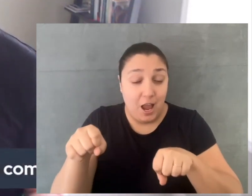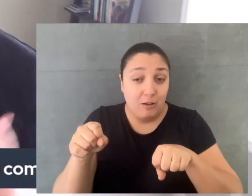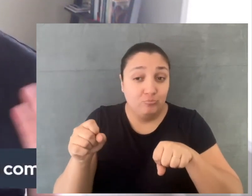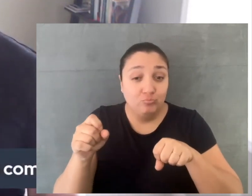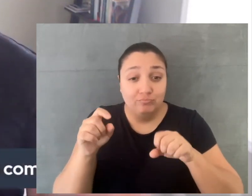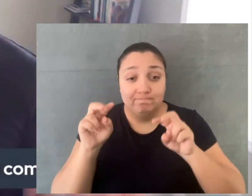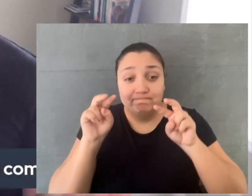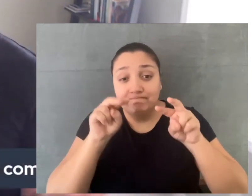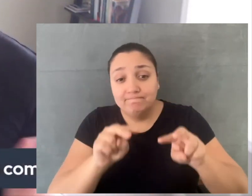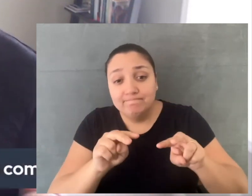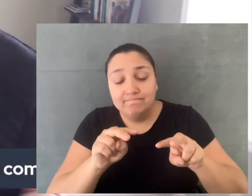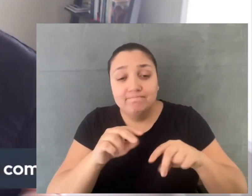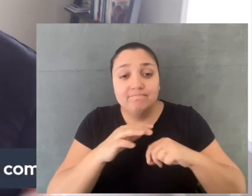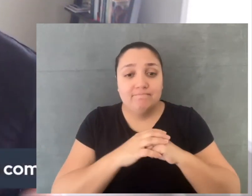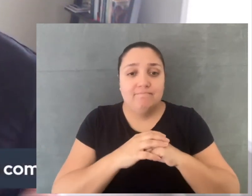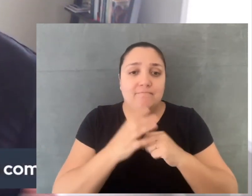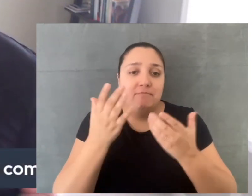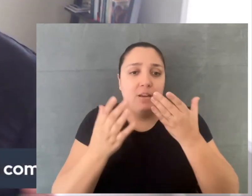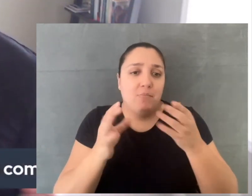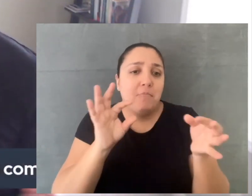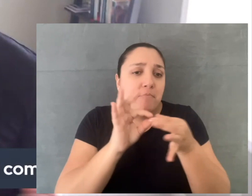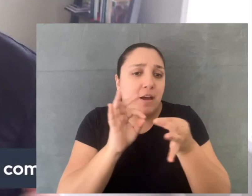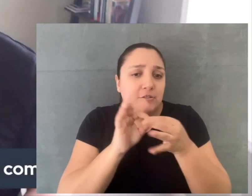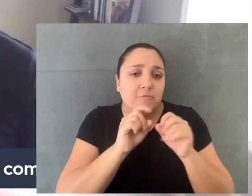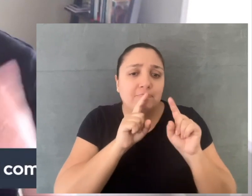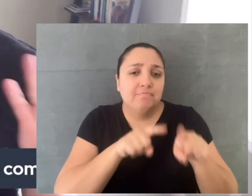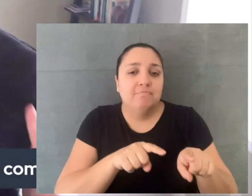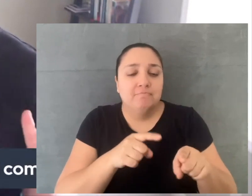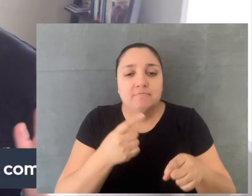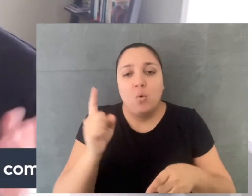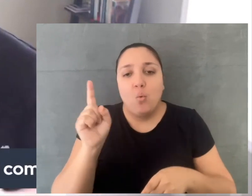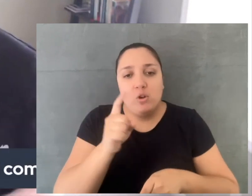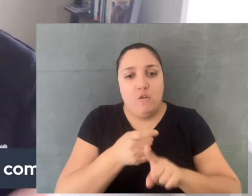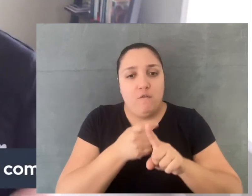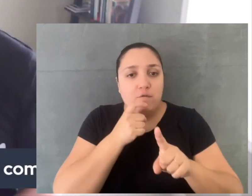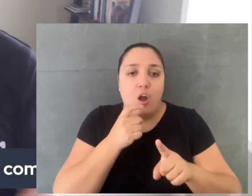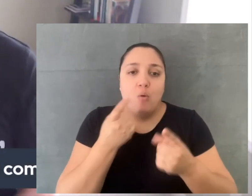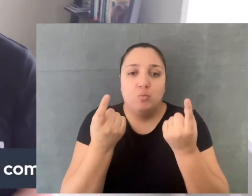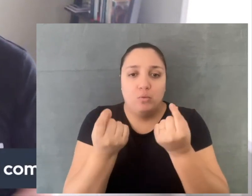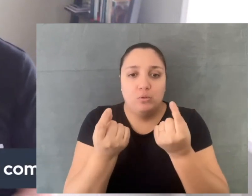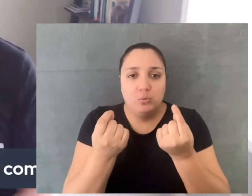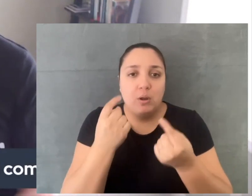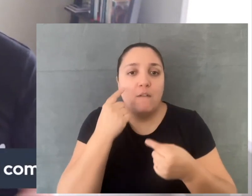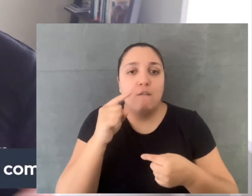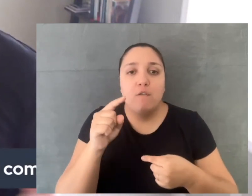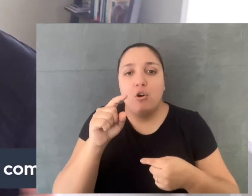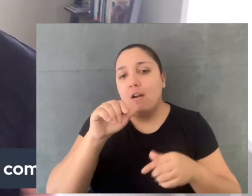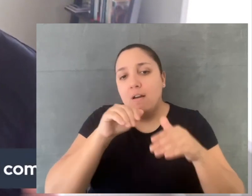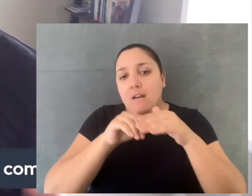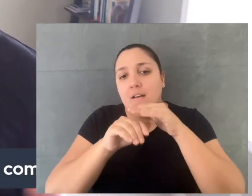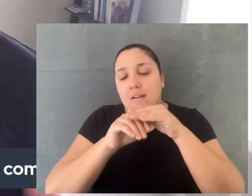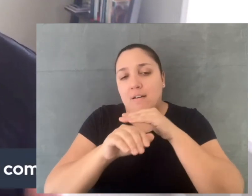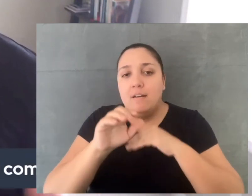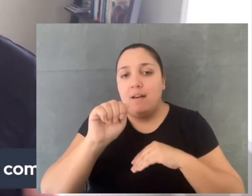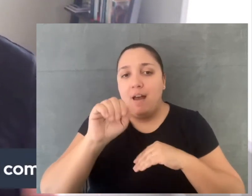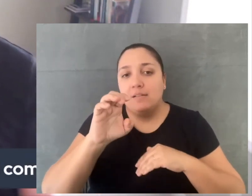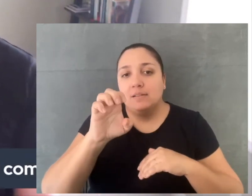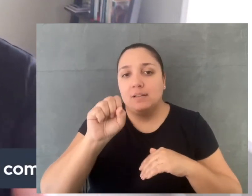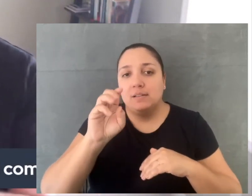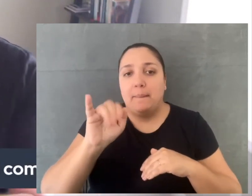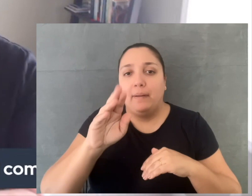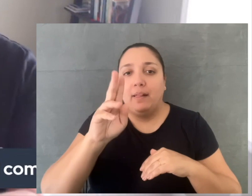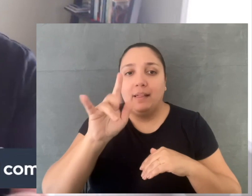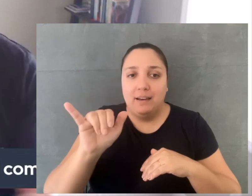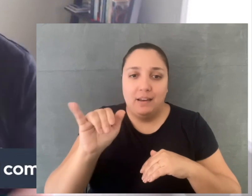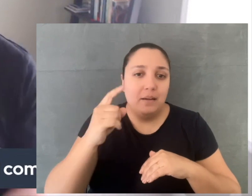maybe mention where you're from, what you're doing in terms of accessibility for communities, because that is